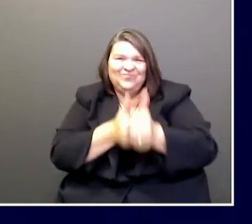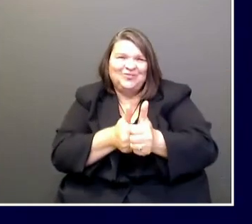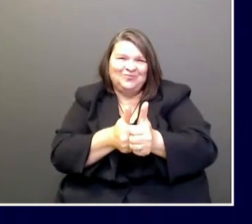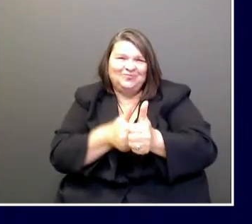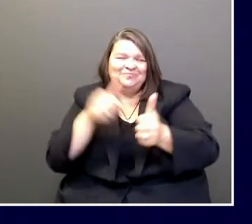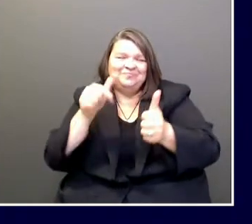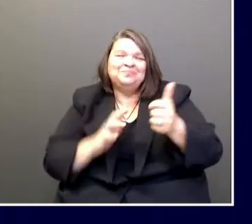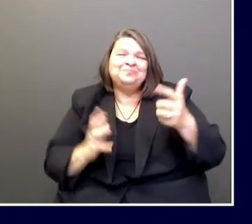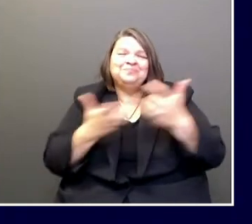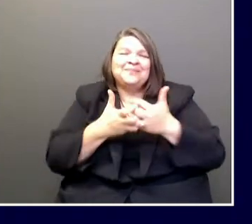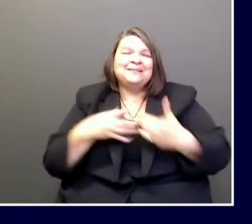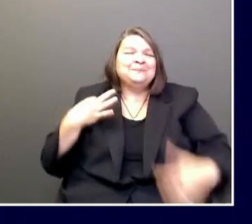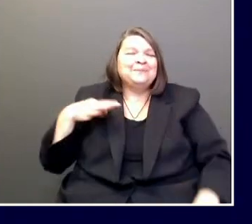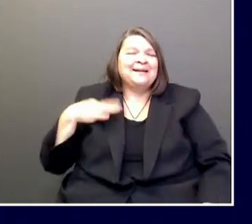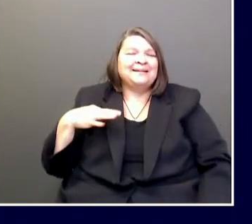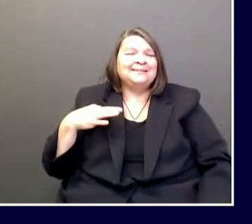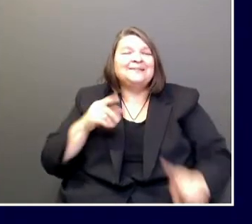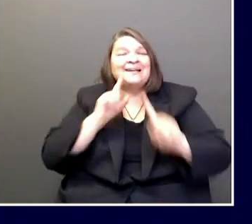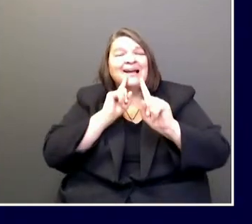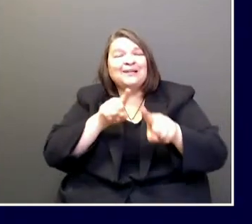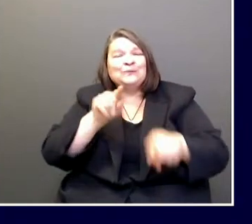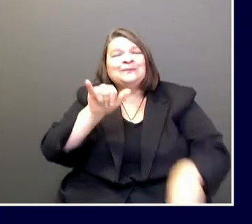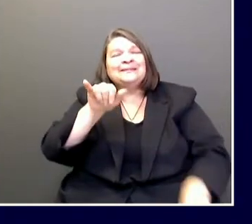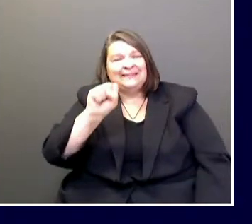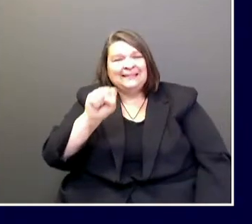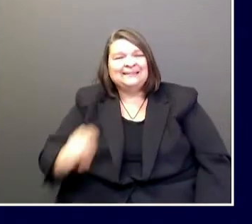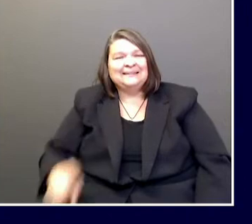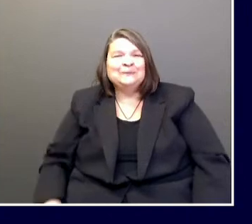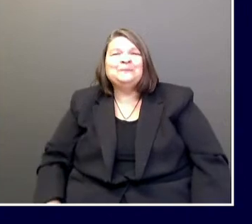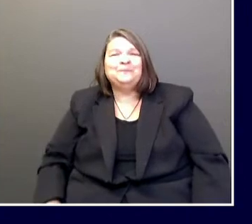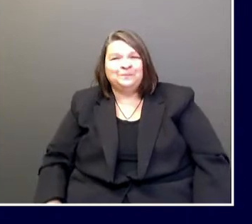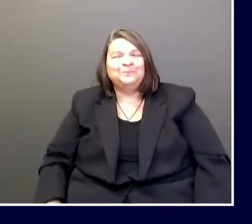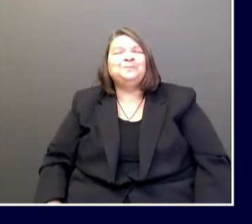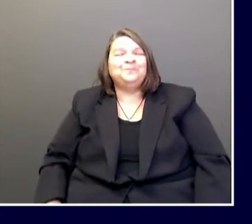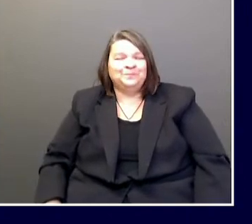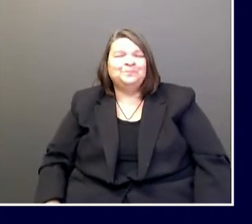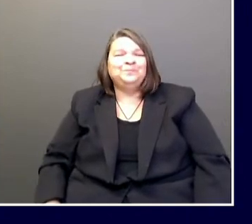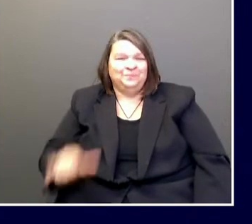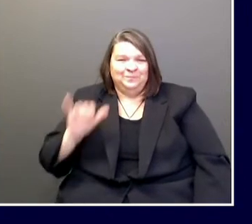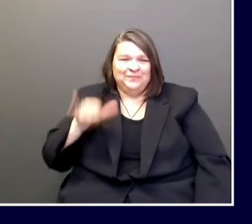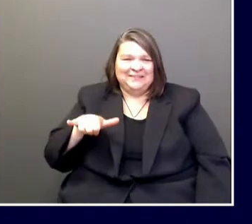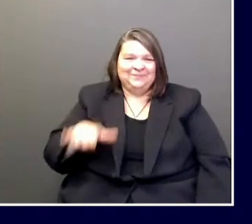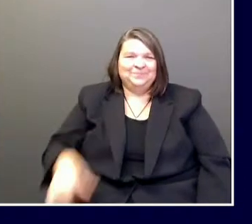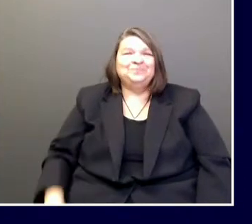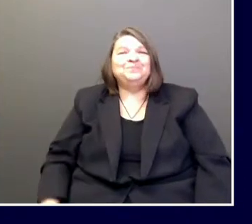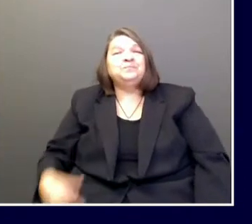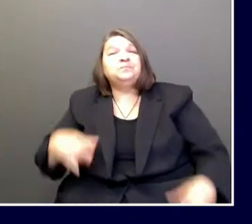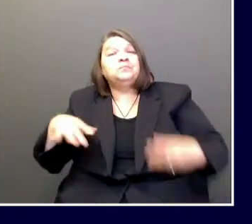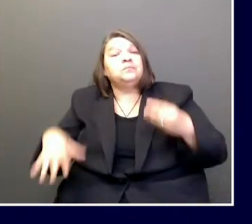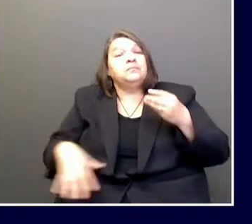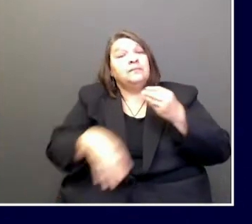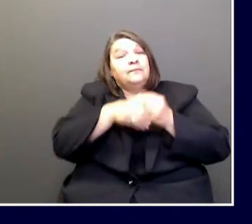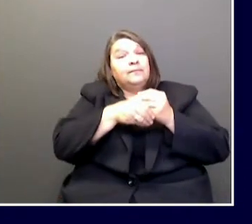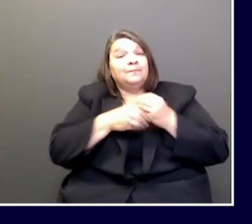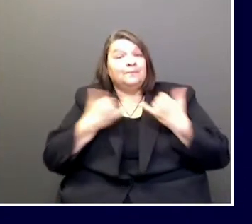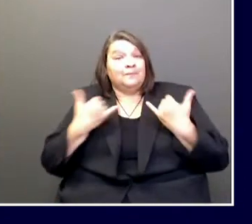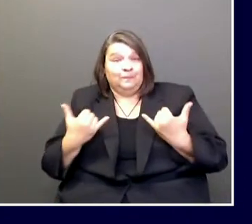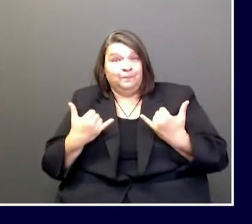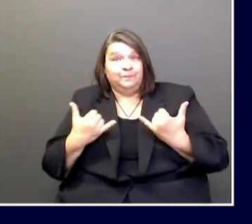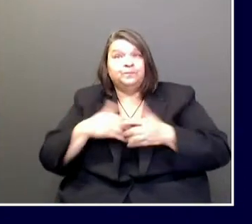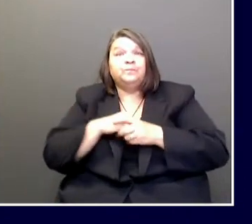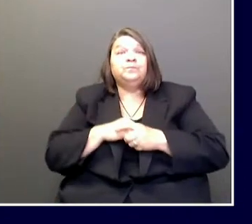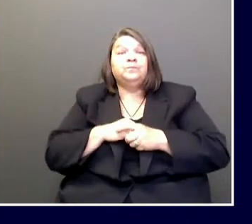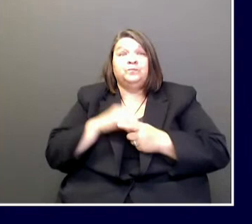I completely concur. And on top of that, Jessica, one other difference between now and